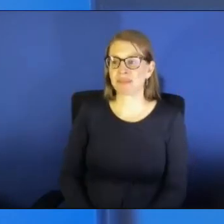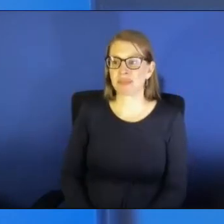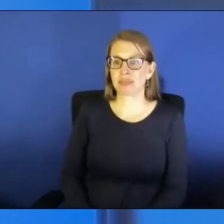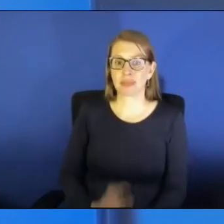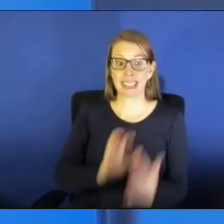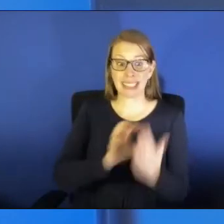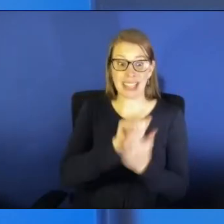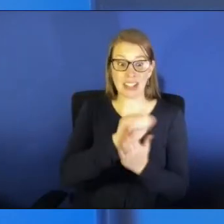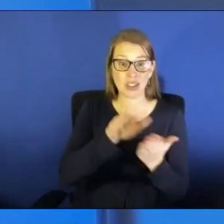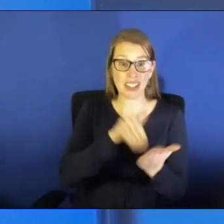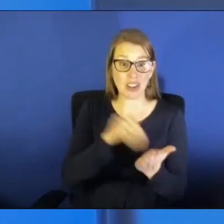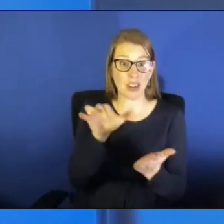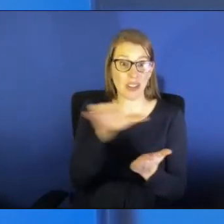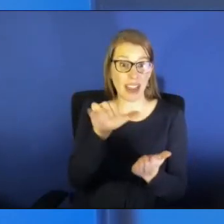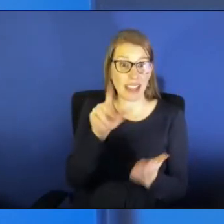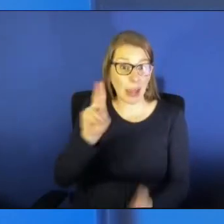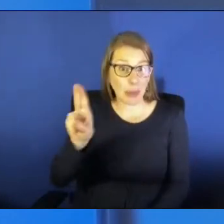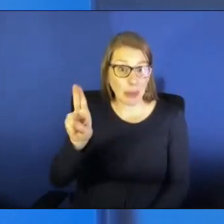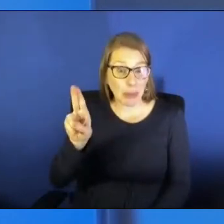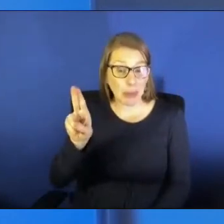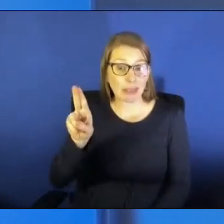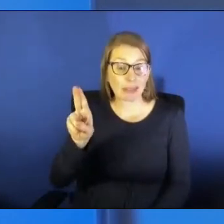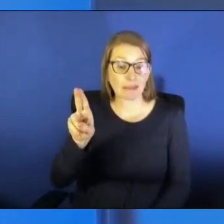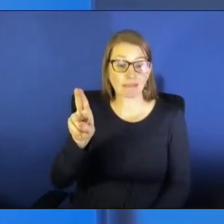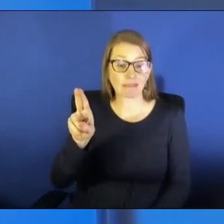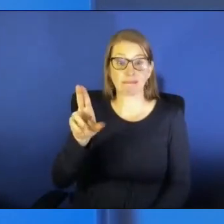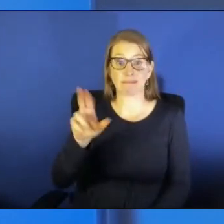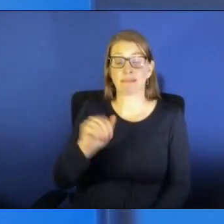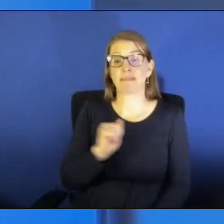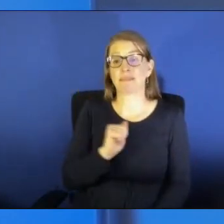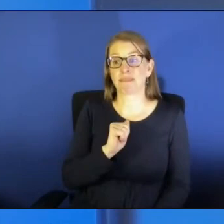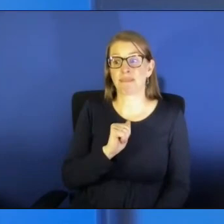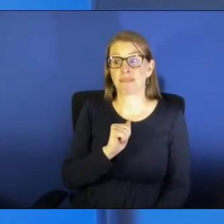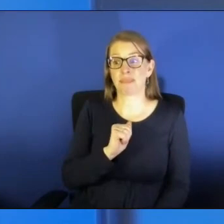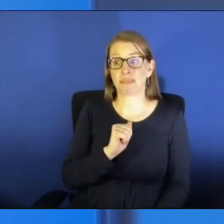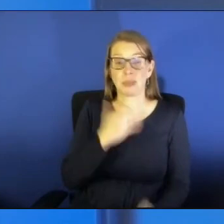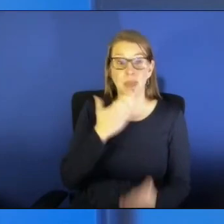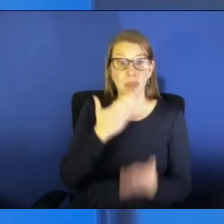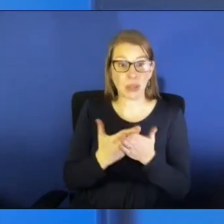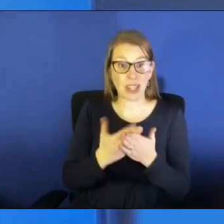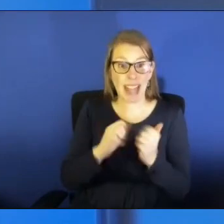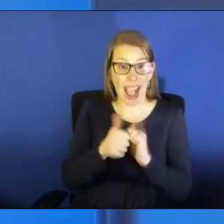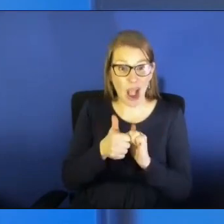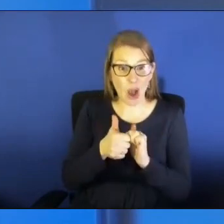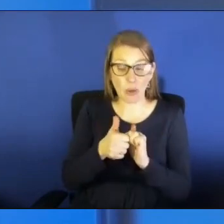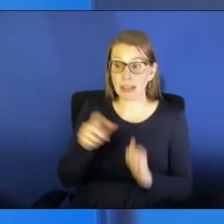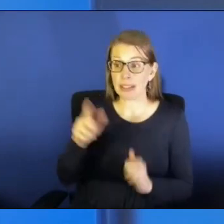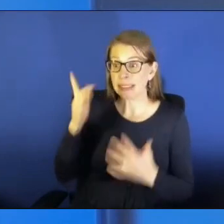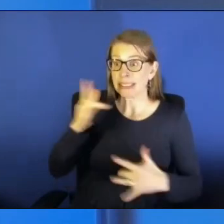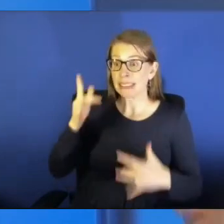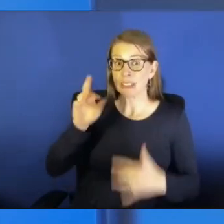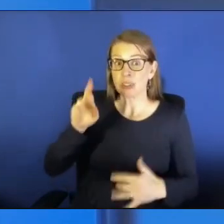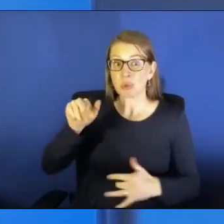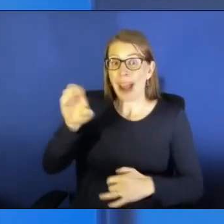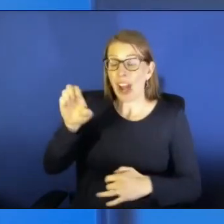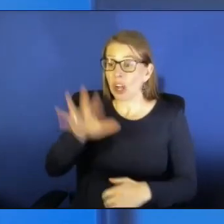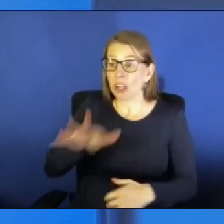KU Cancer Center is that we take diseases that are rare out in the community